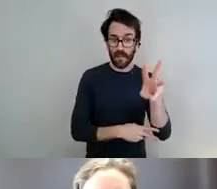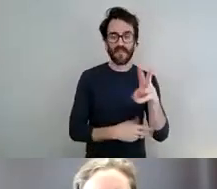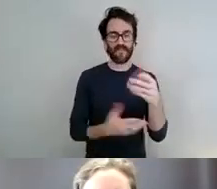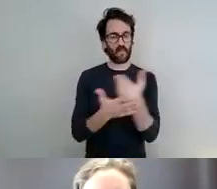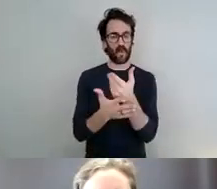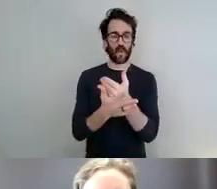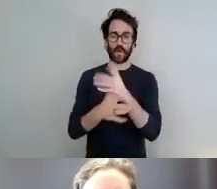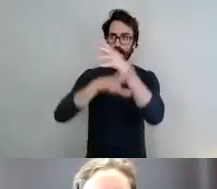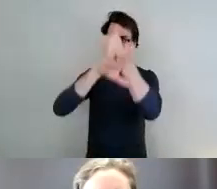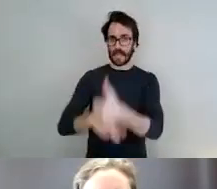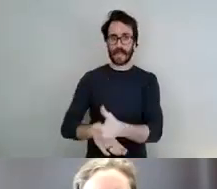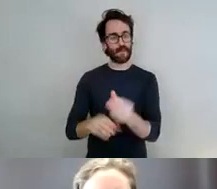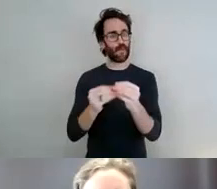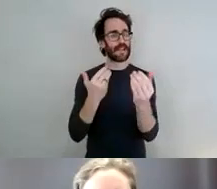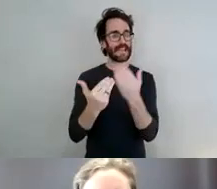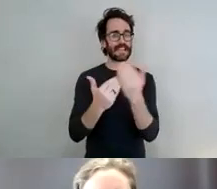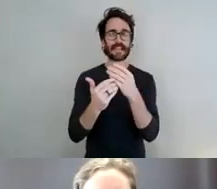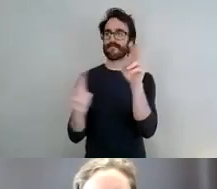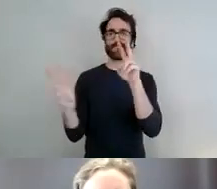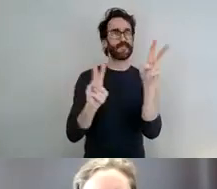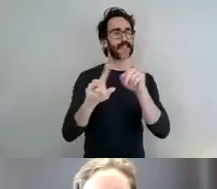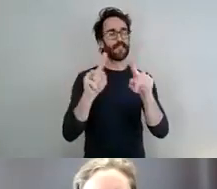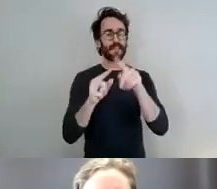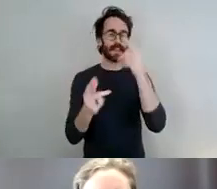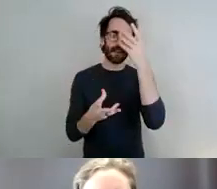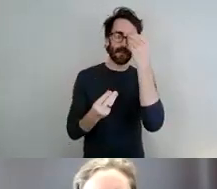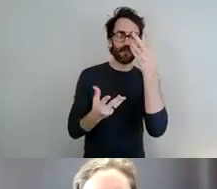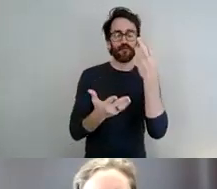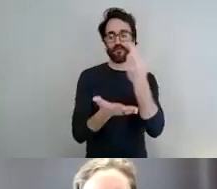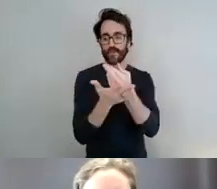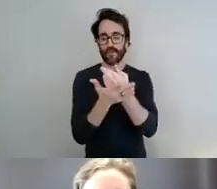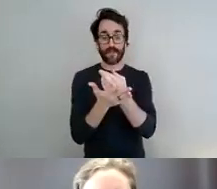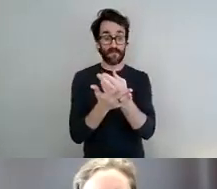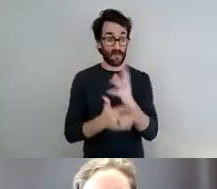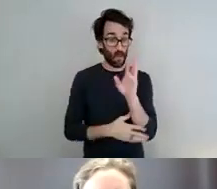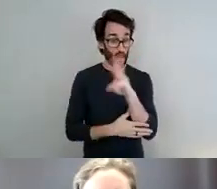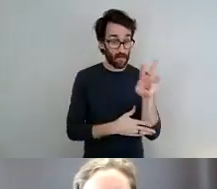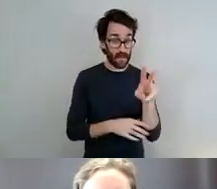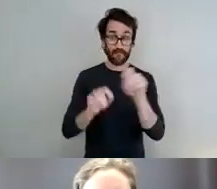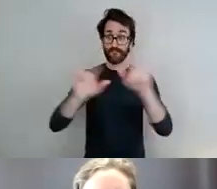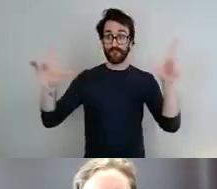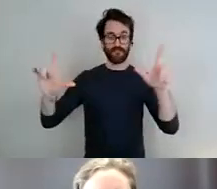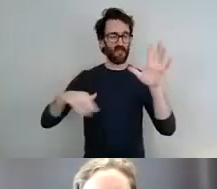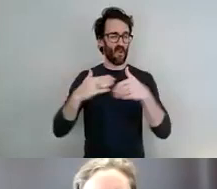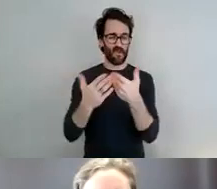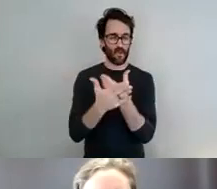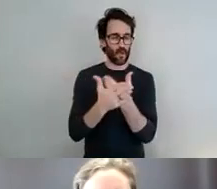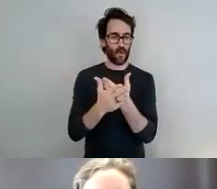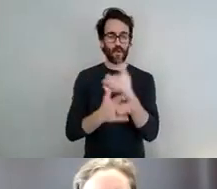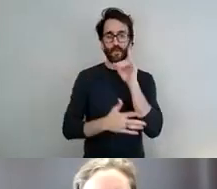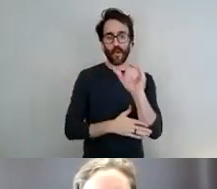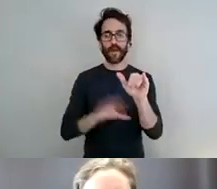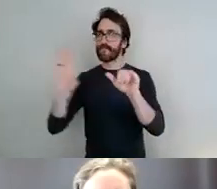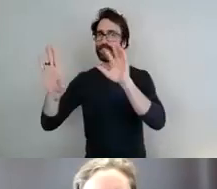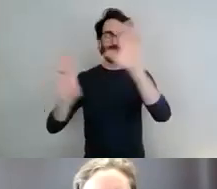navigate information and resources. So when you go to the site, you'll see a whole new sort of rebranding look for our logo